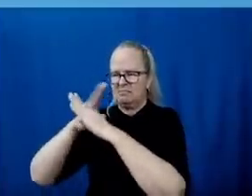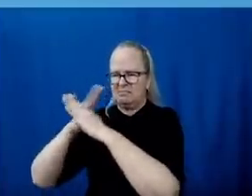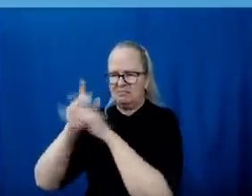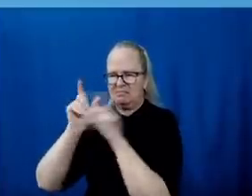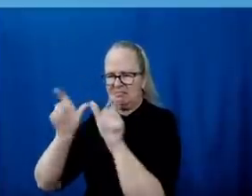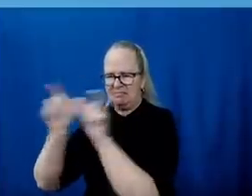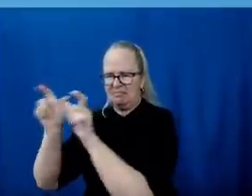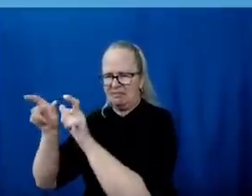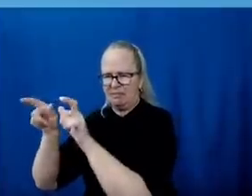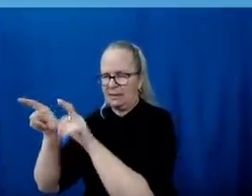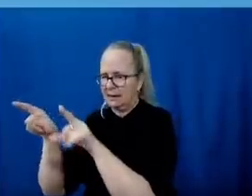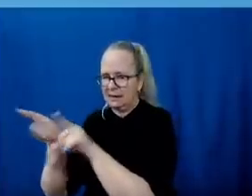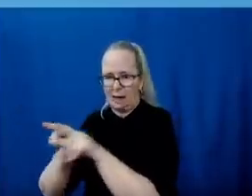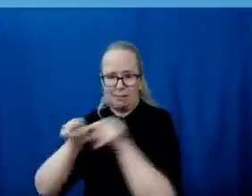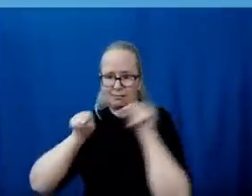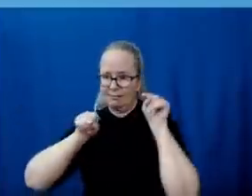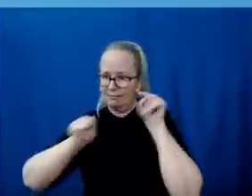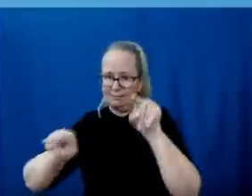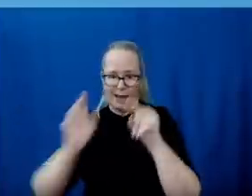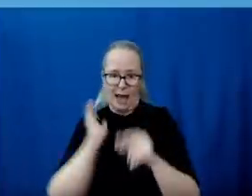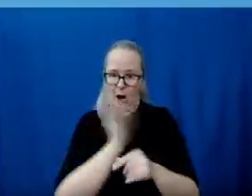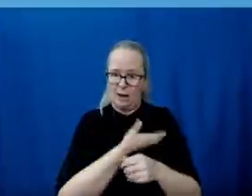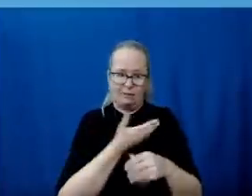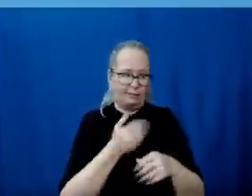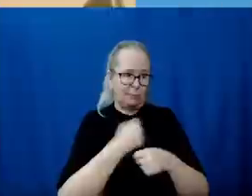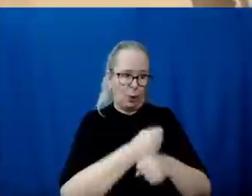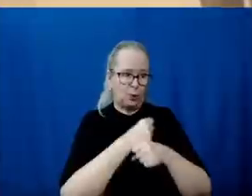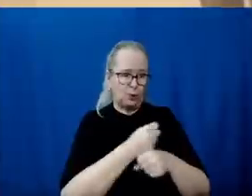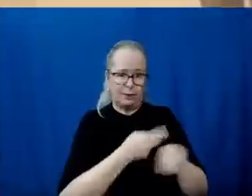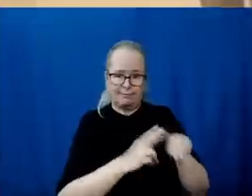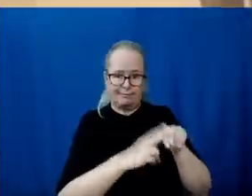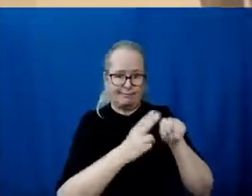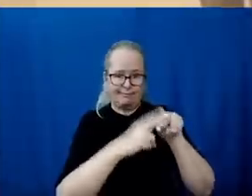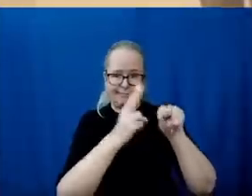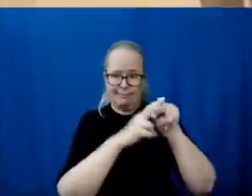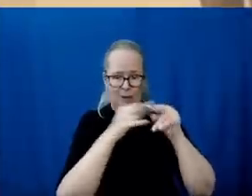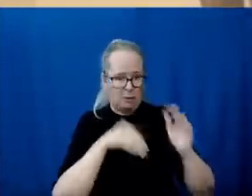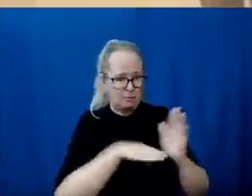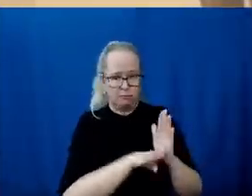methods. And that's increased our productivity